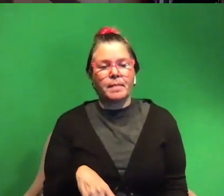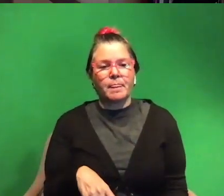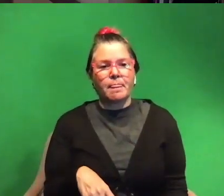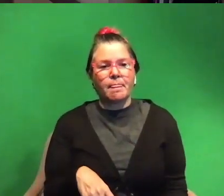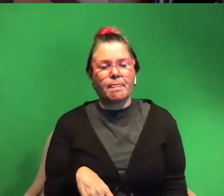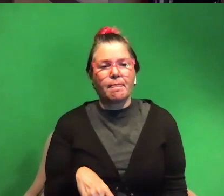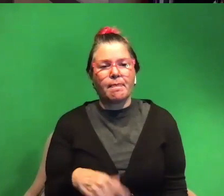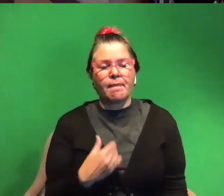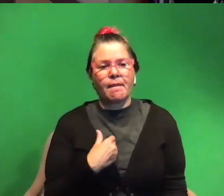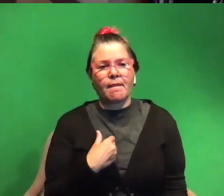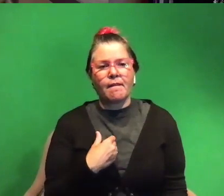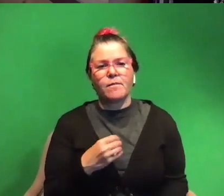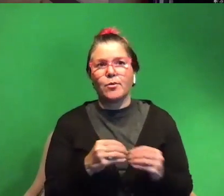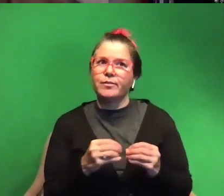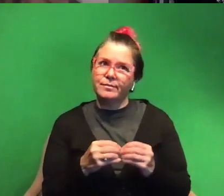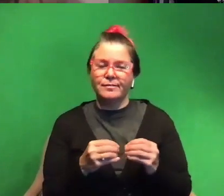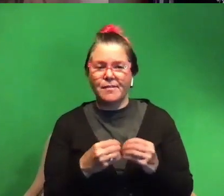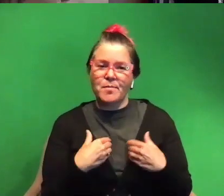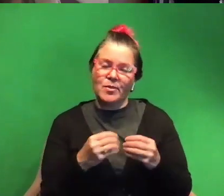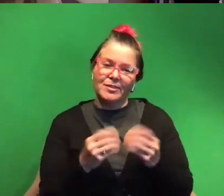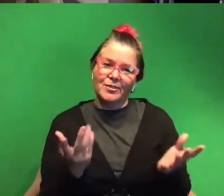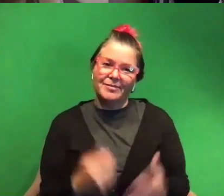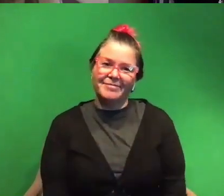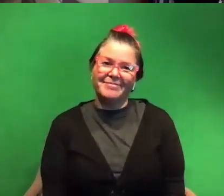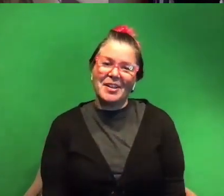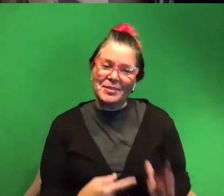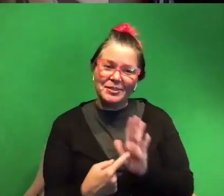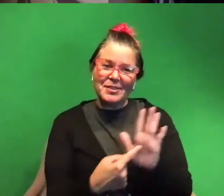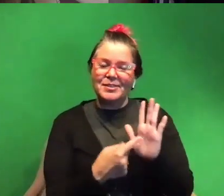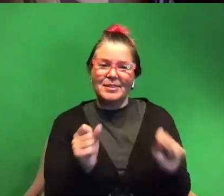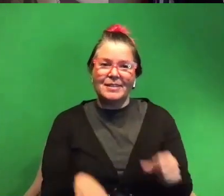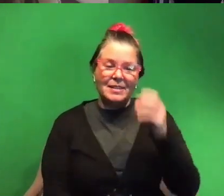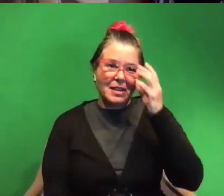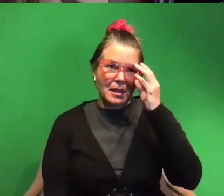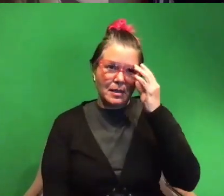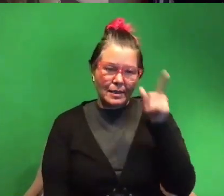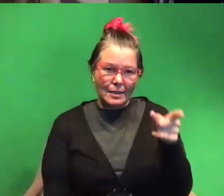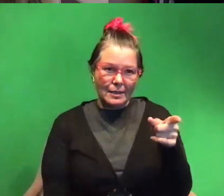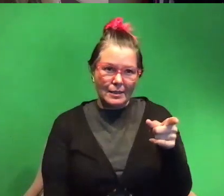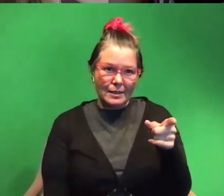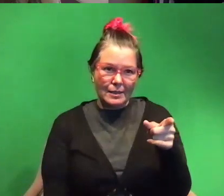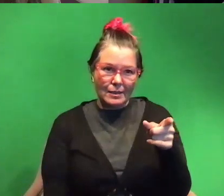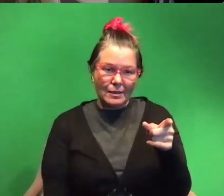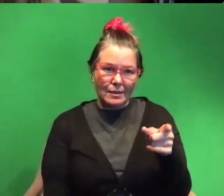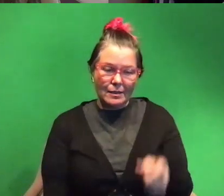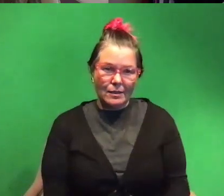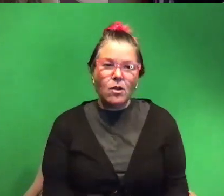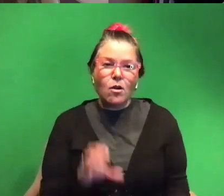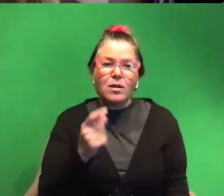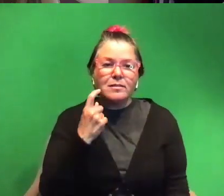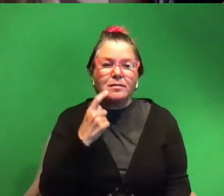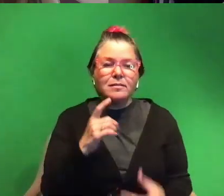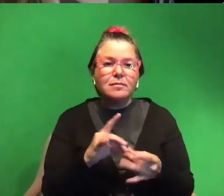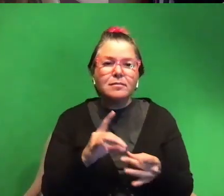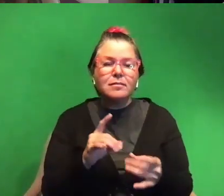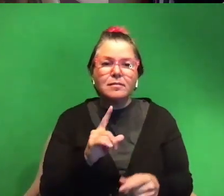I have more of them, so I can bring them out for you guys. You can have, this is the coral I was telling you about that I studied that